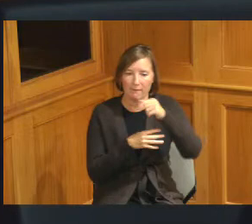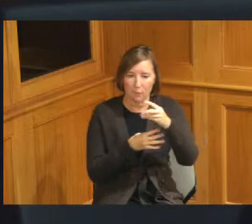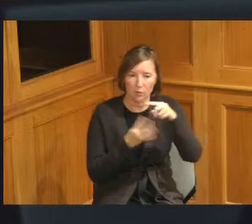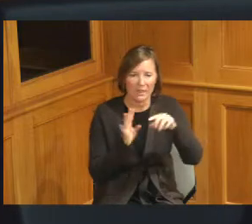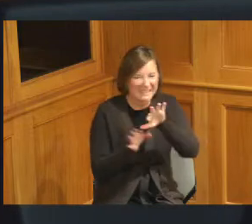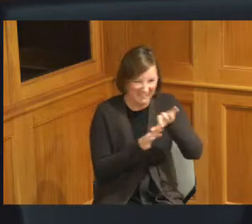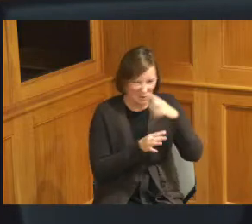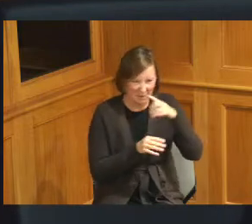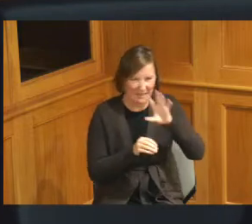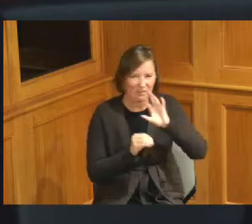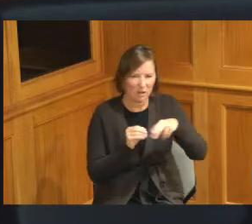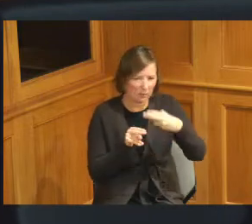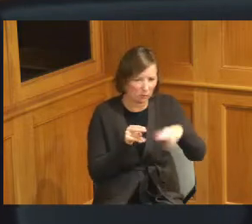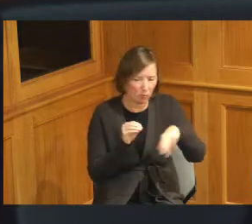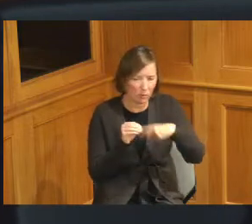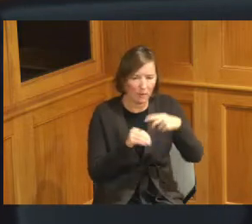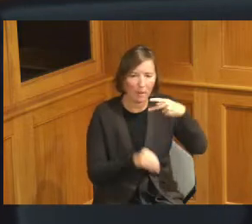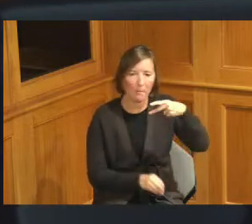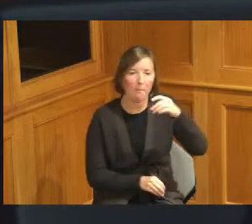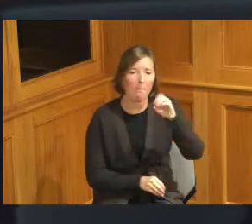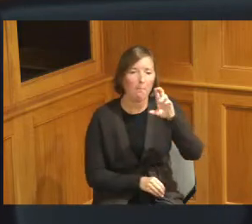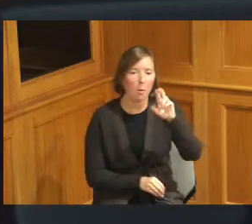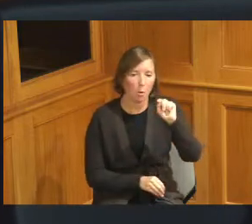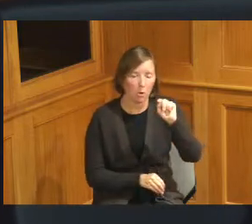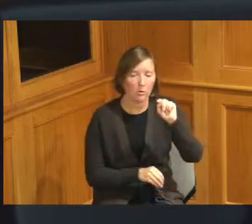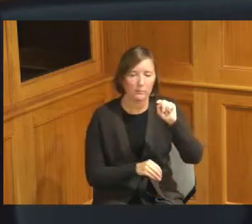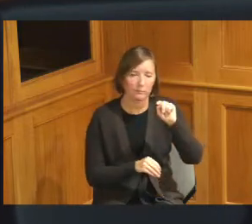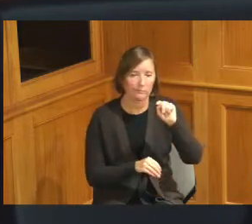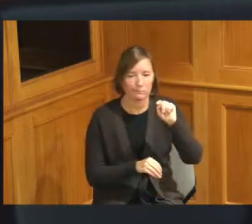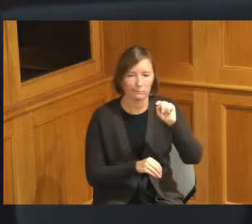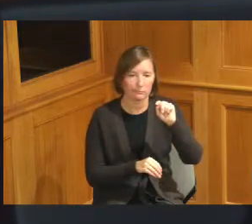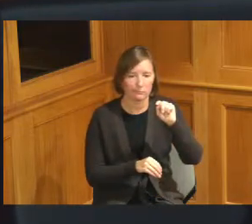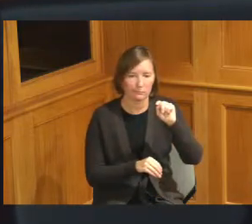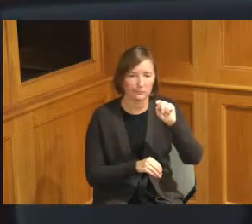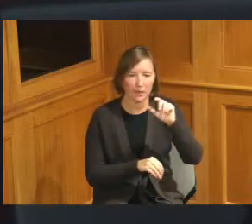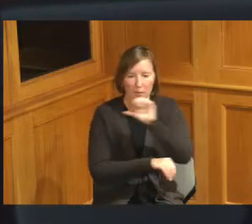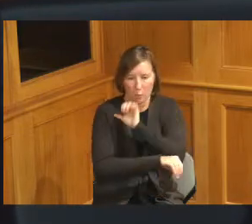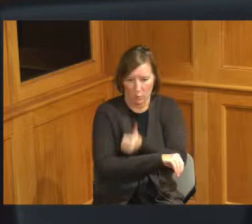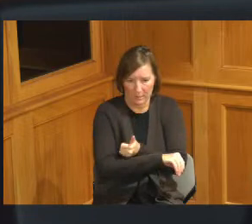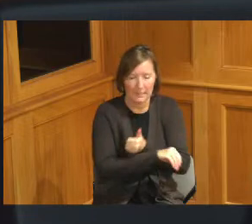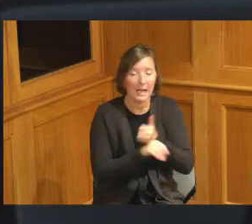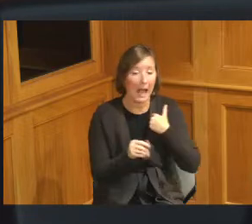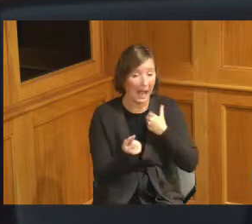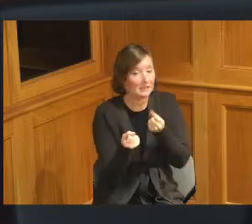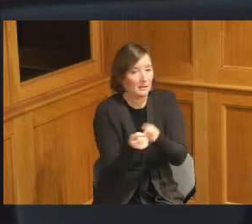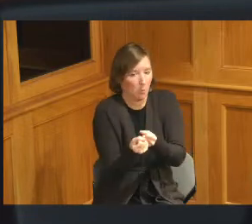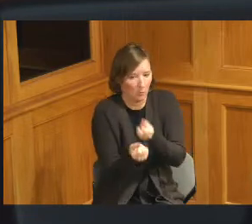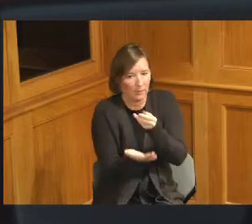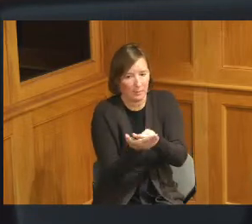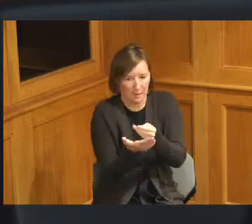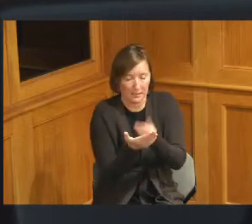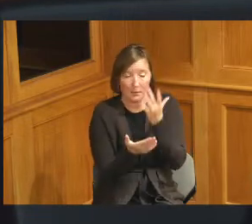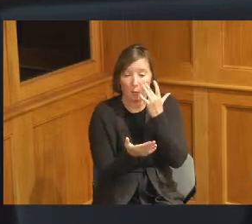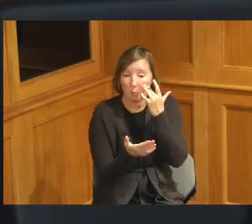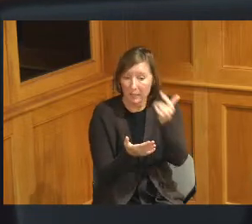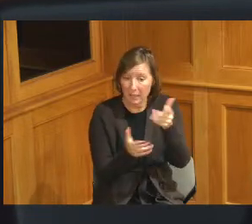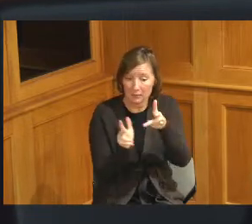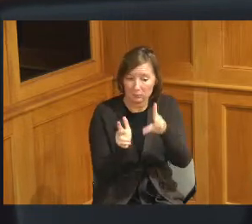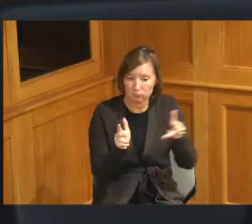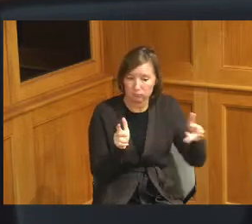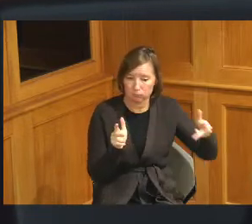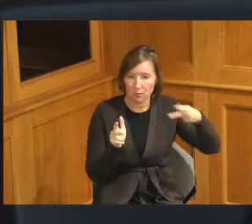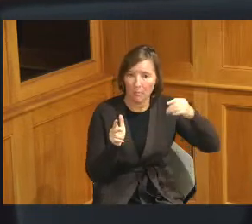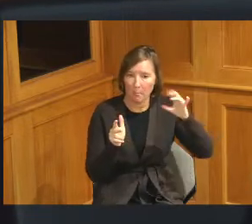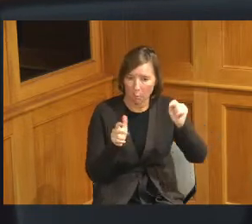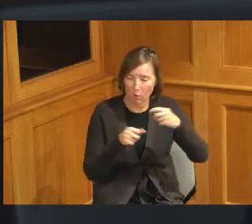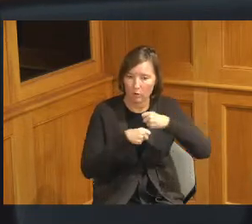site readiness piece. I want to say that I support these dollars because the port is the entity that is